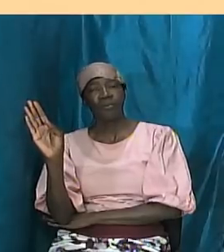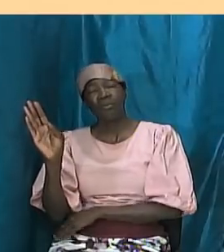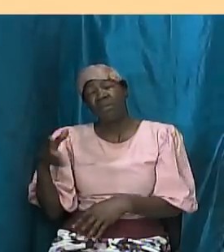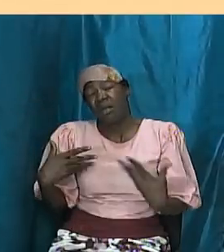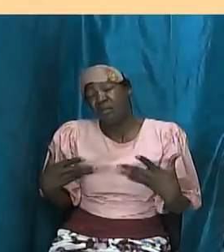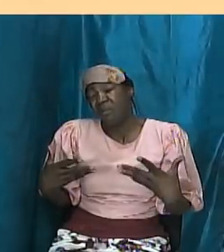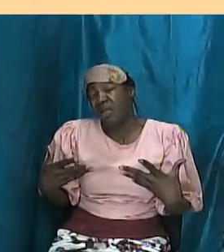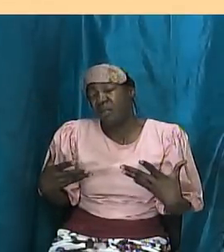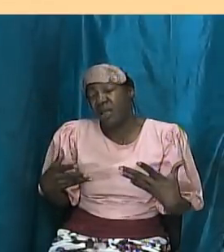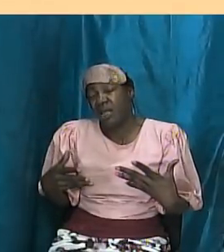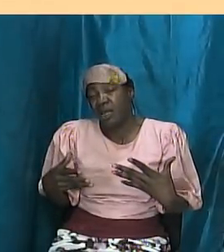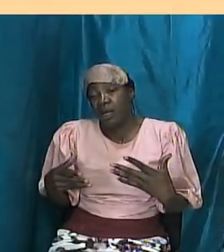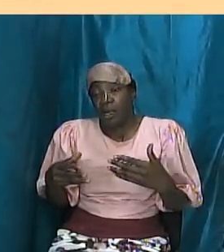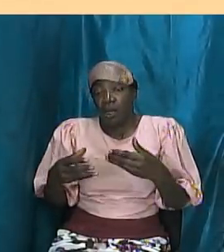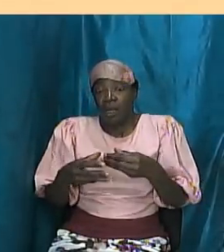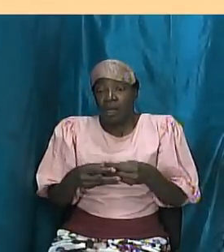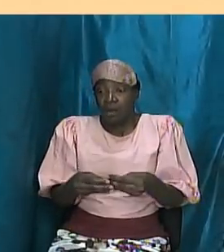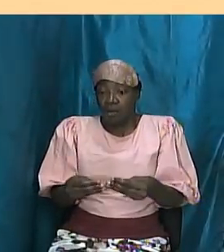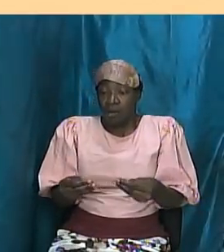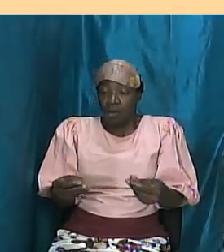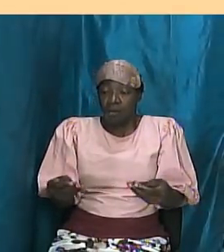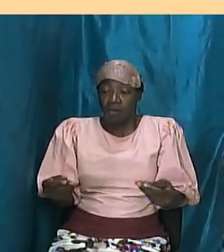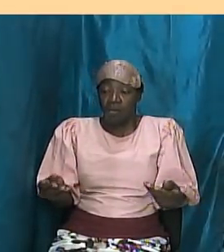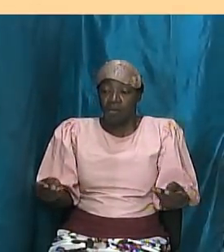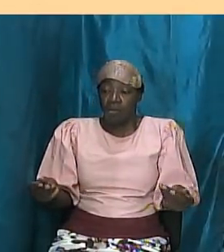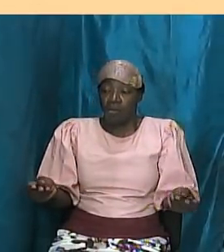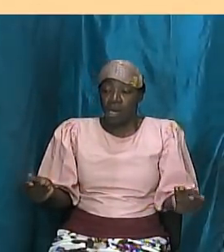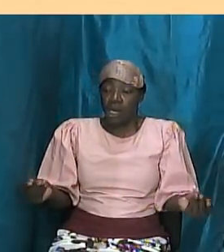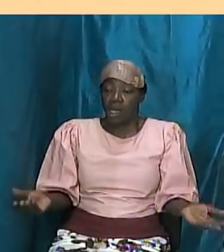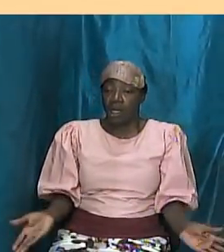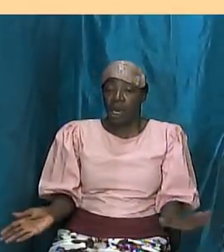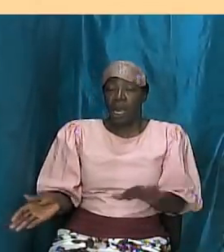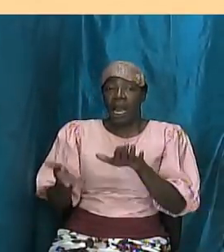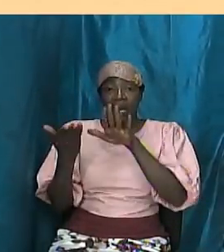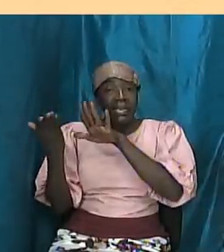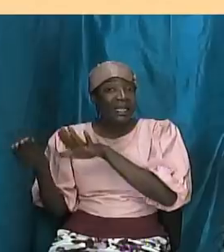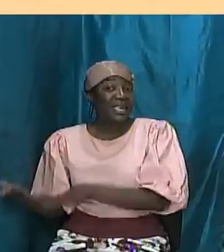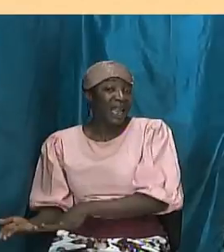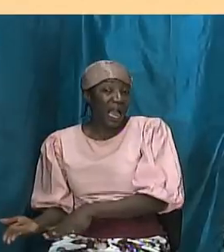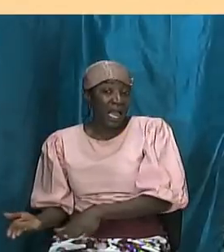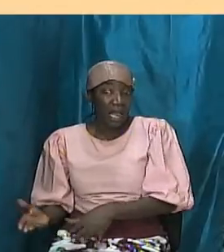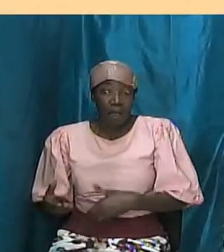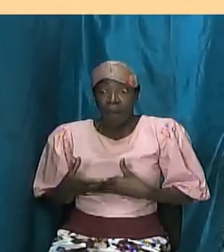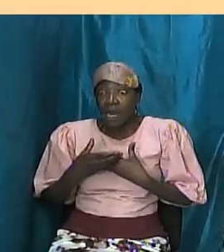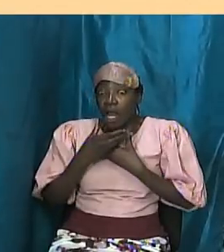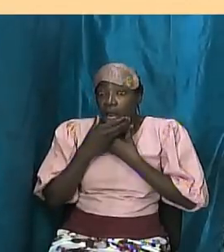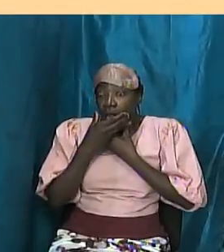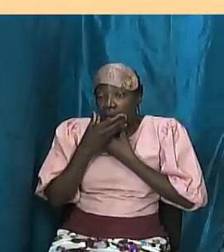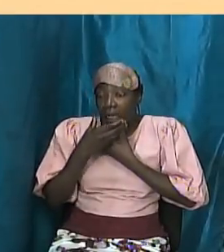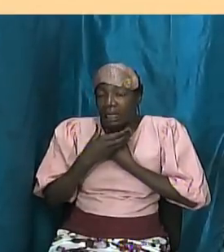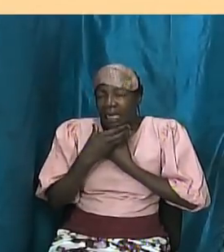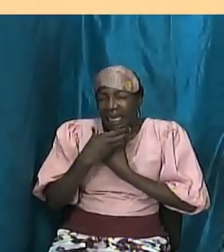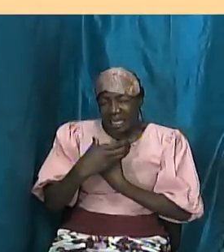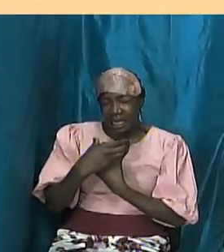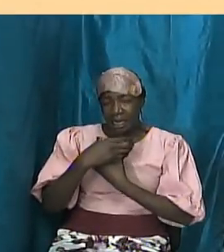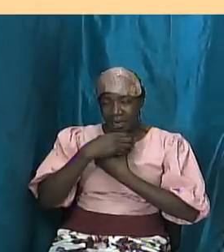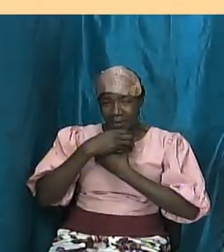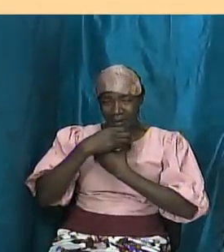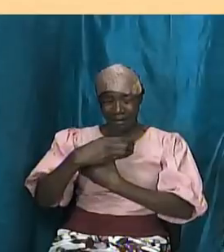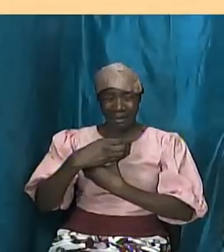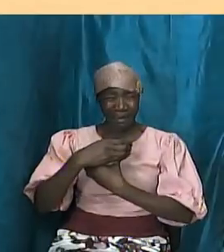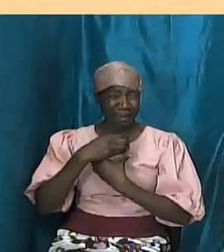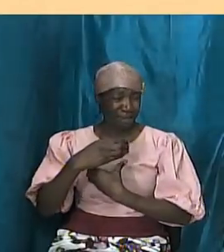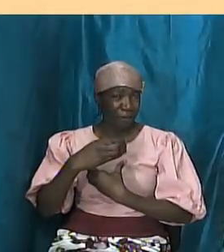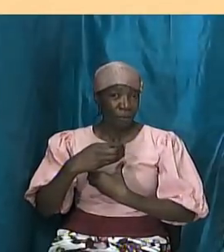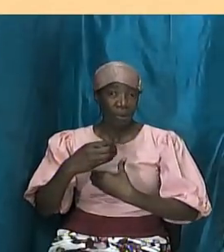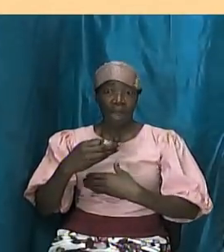we would have melted and die by virtue of the heat. Or if we were a little too far from where we are